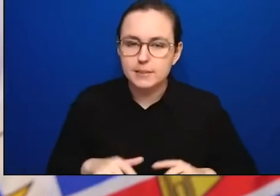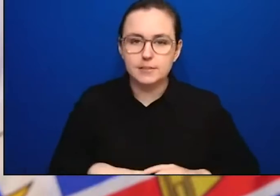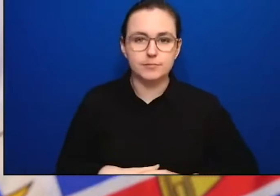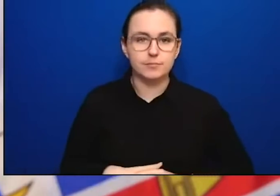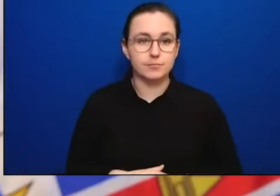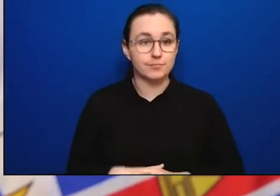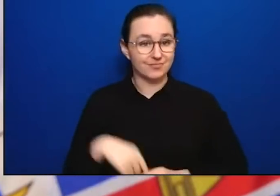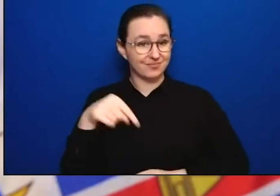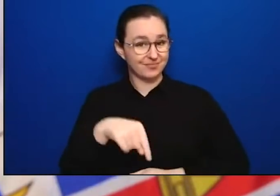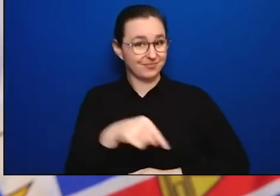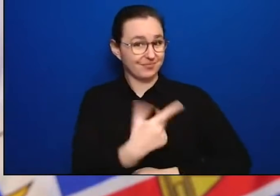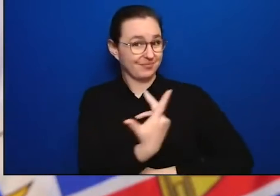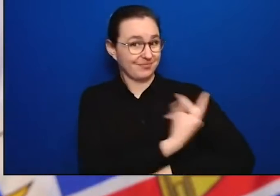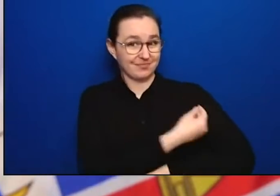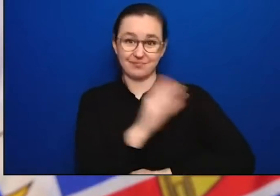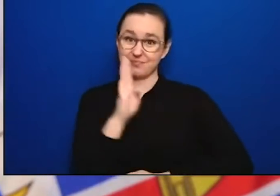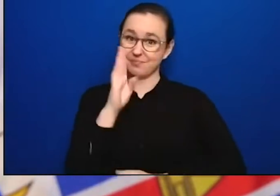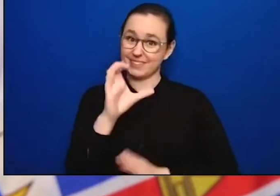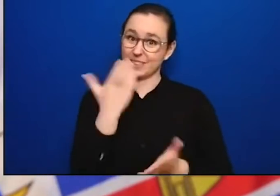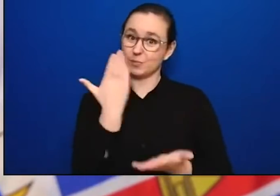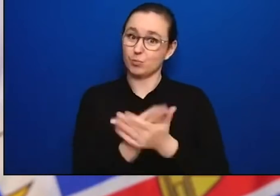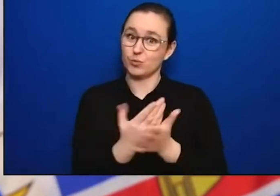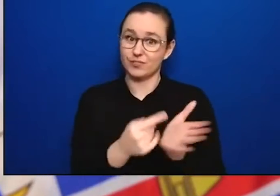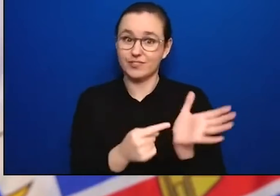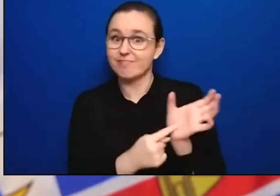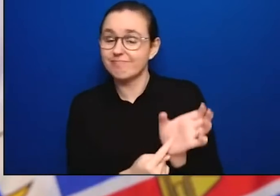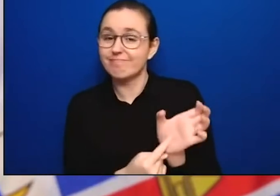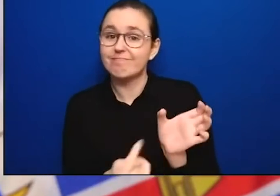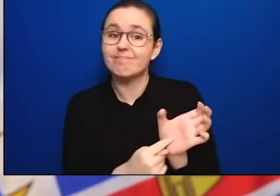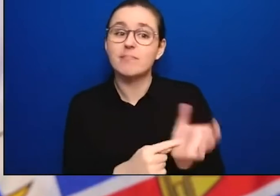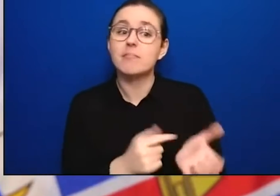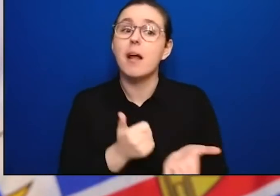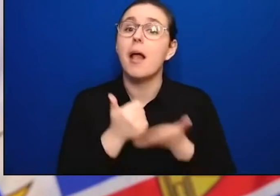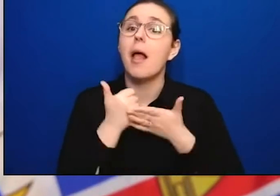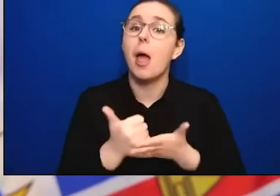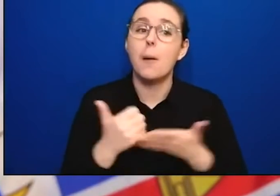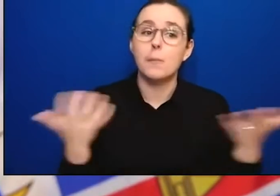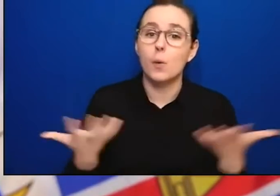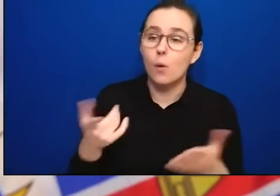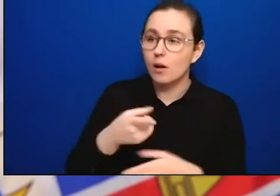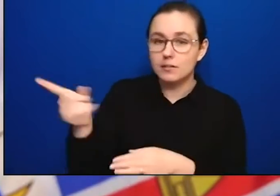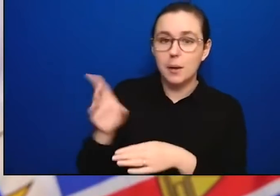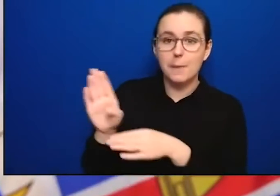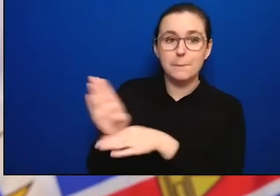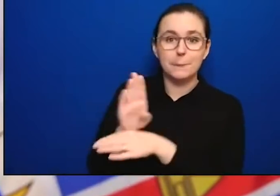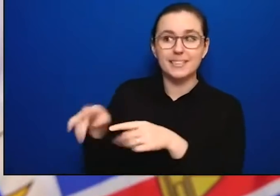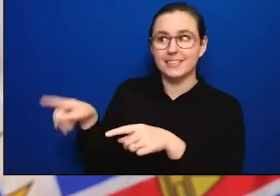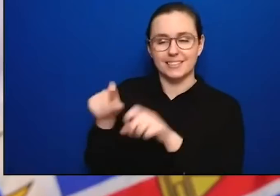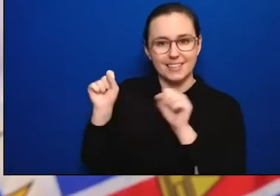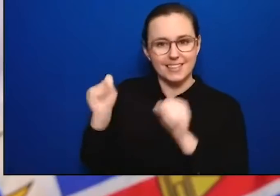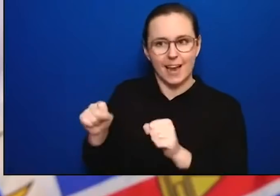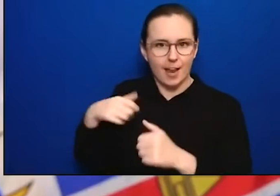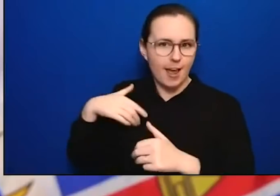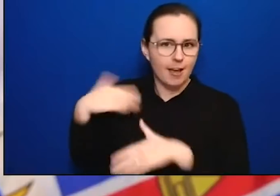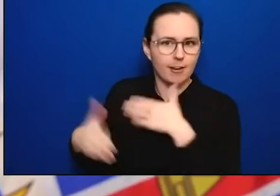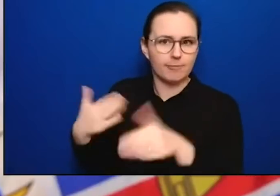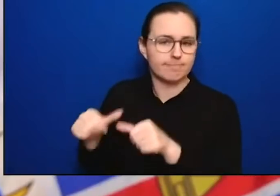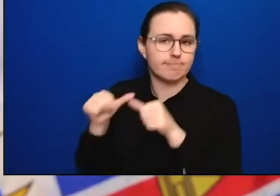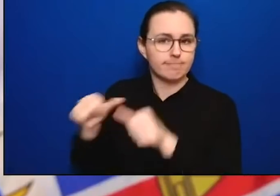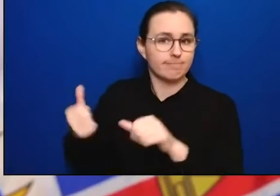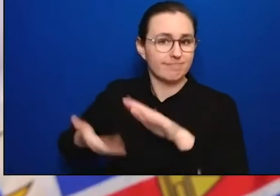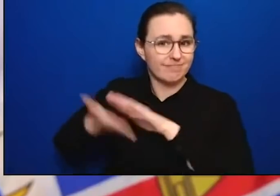is specifically designed to address those and mitigate those risks that allow us to keep certain businesses and activities